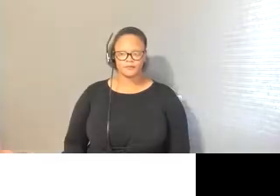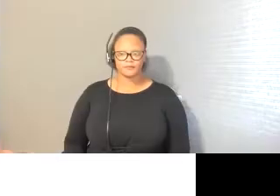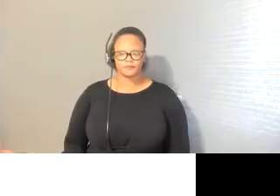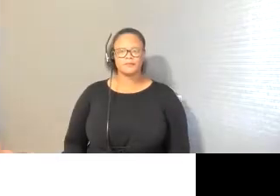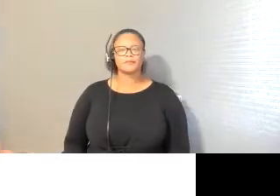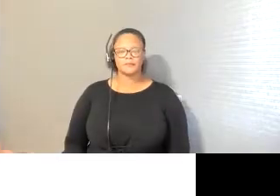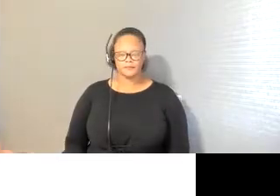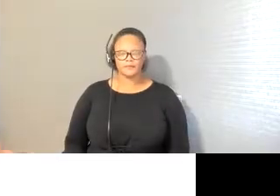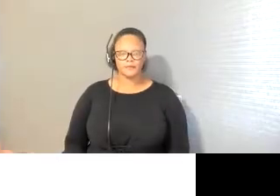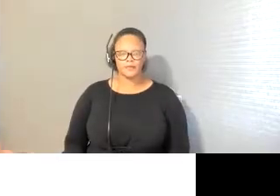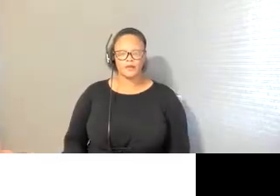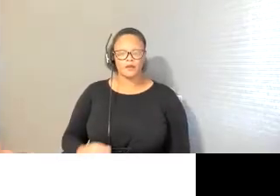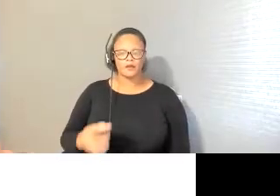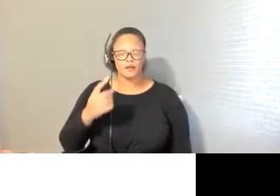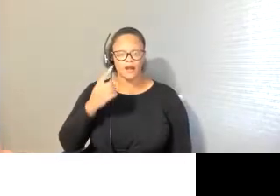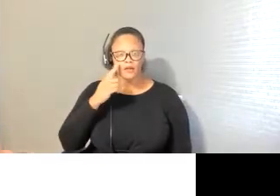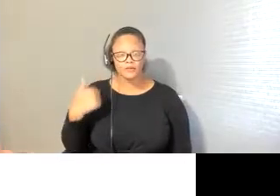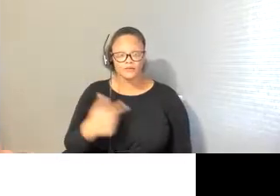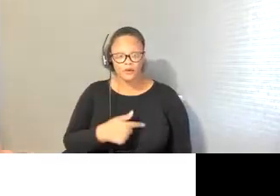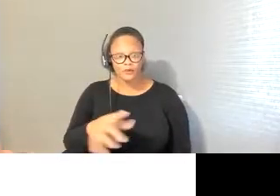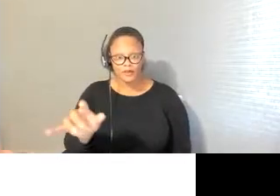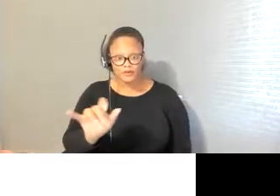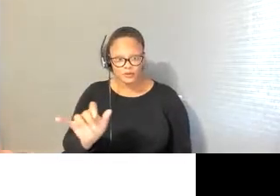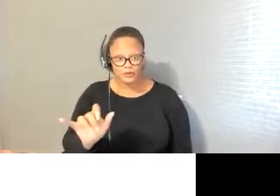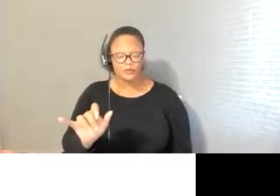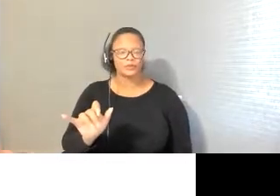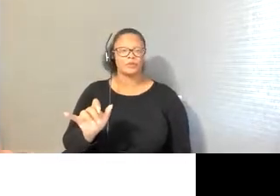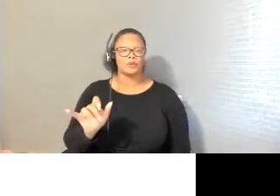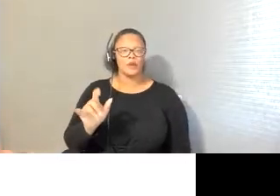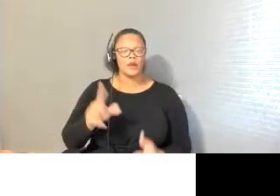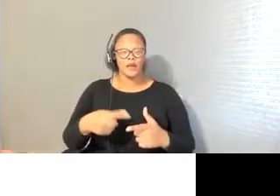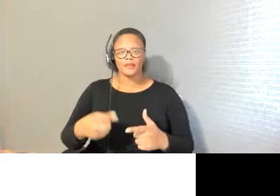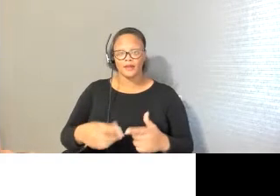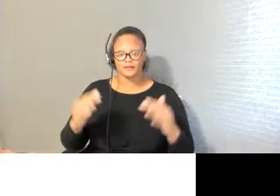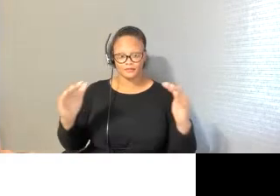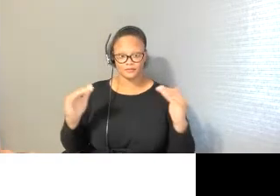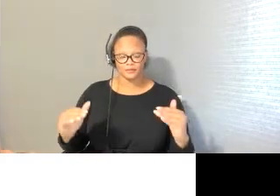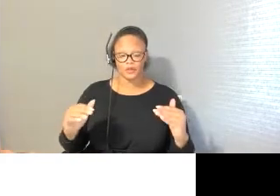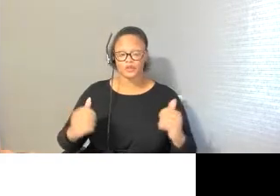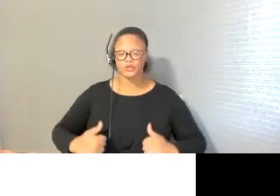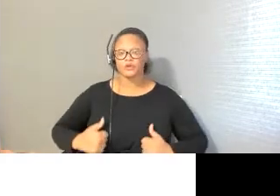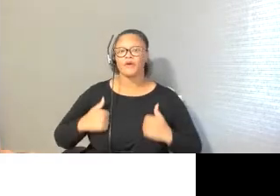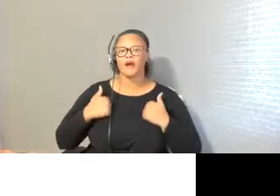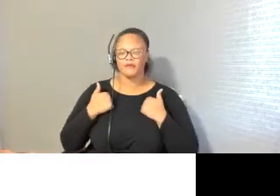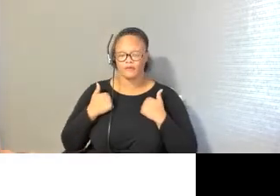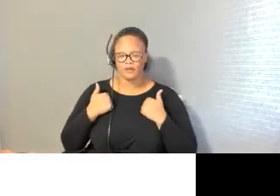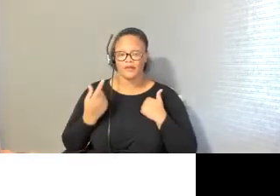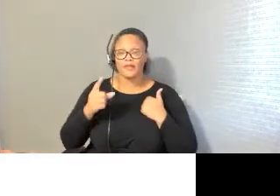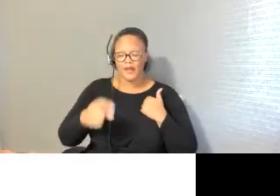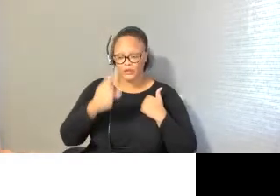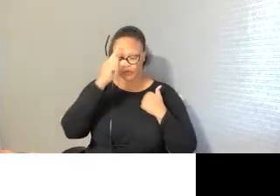That was for us too. And then survival. They had to decide that they were going to